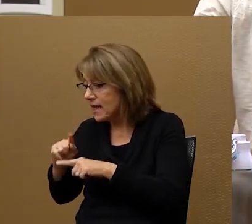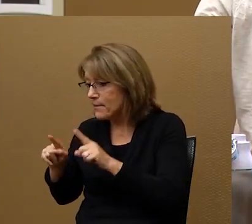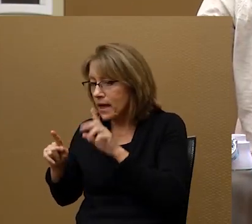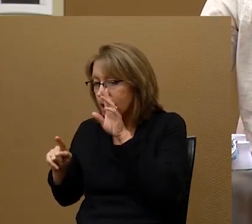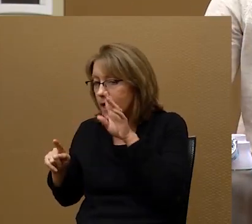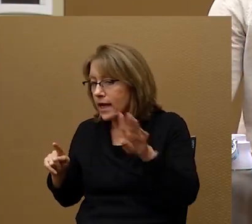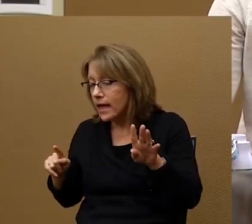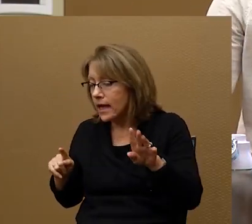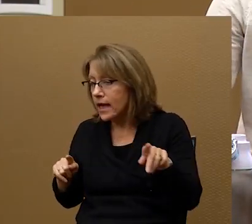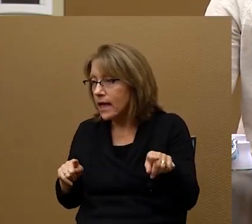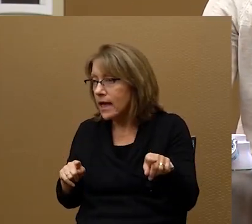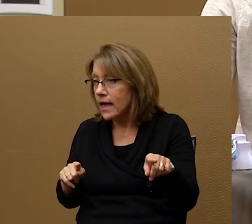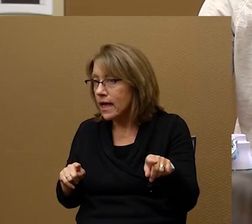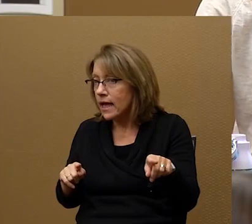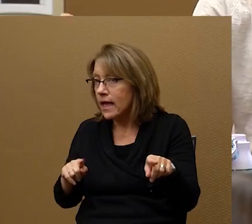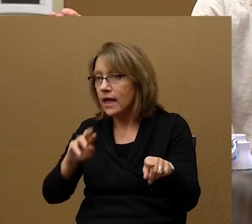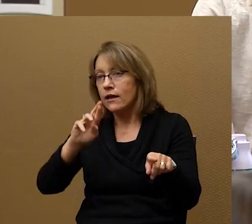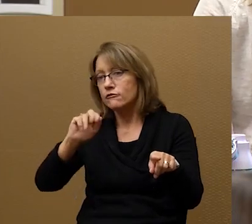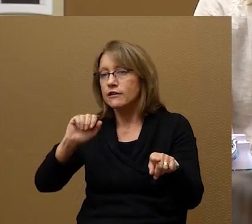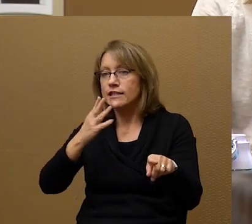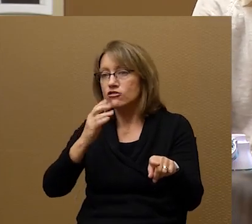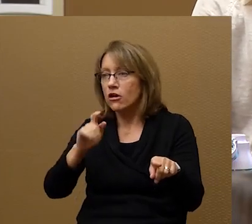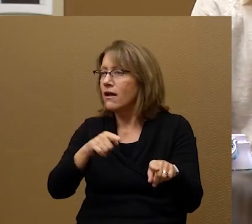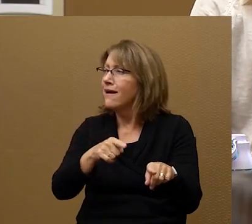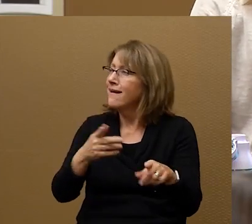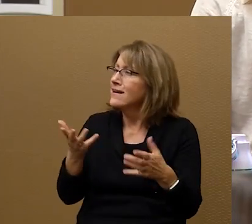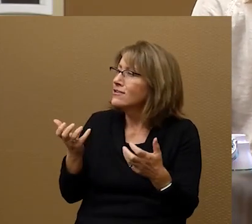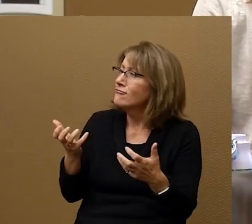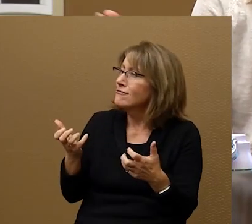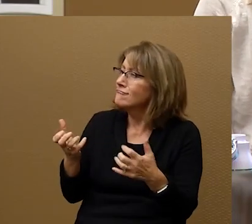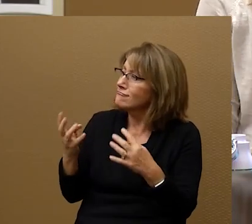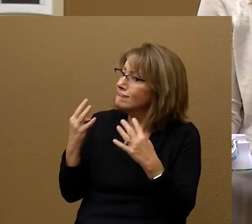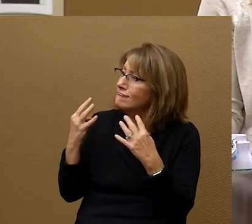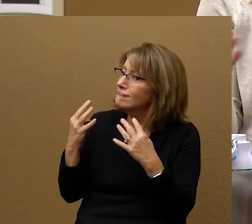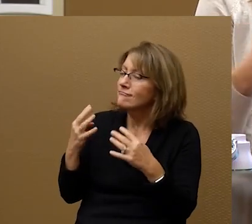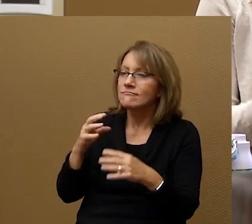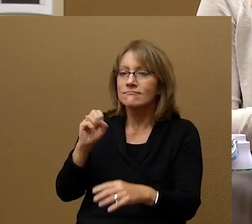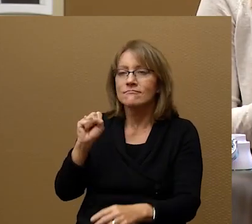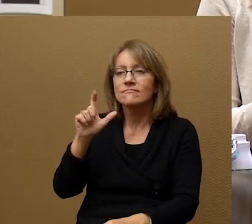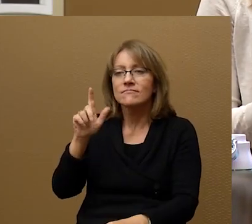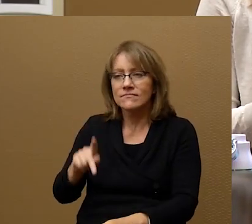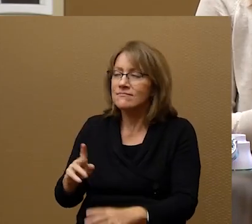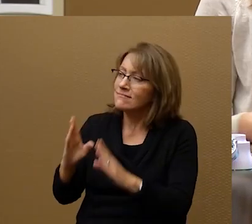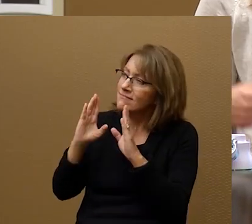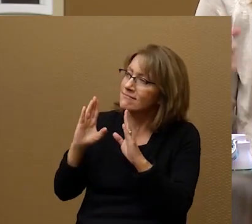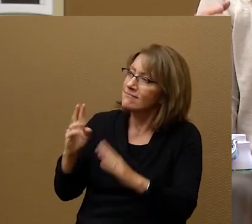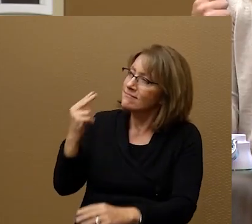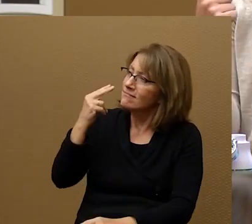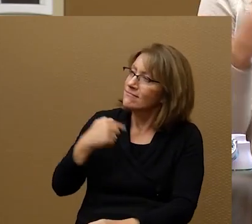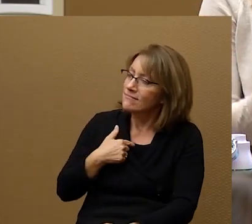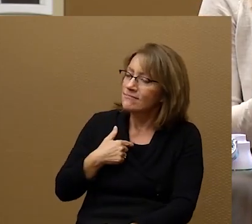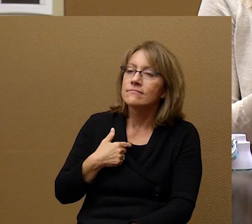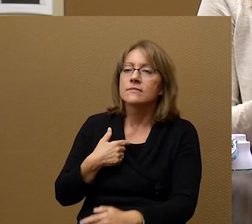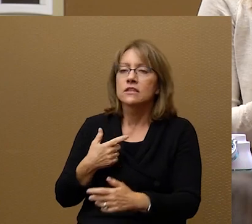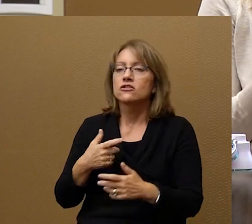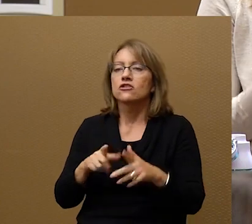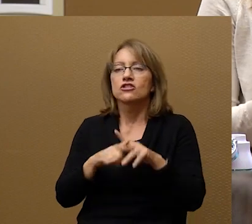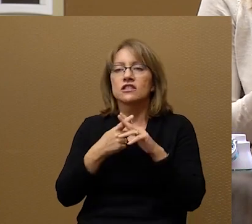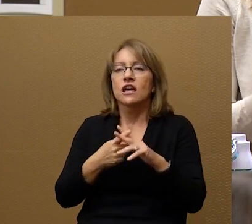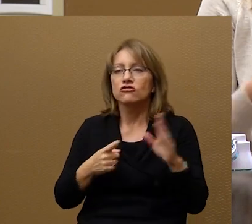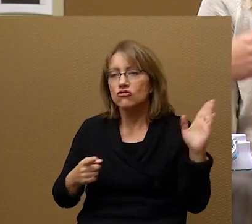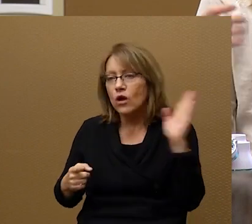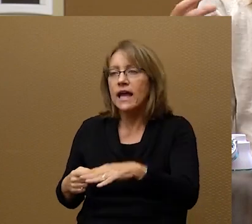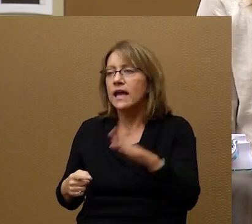but Rachel really wants the SLP to pay attention to her. So she starts to